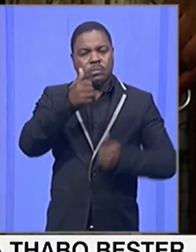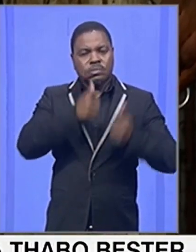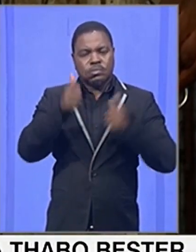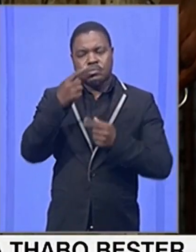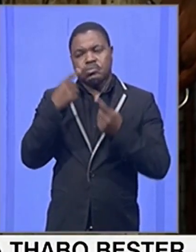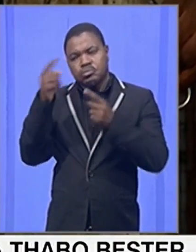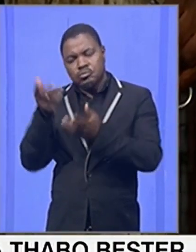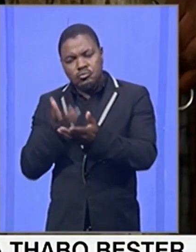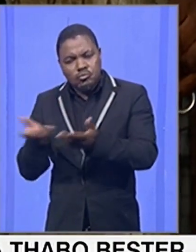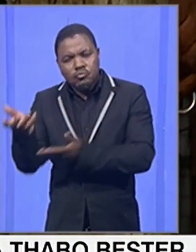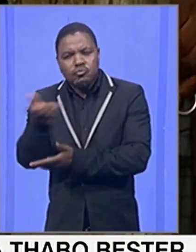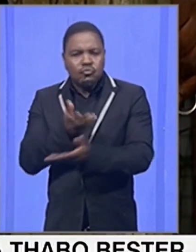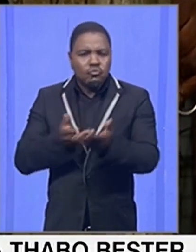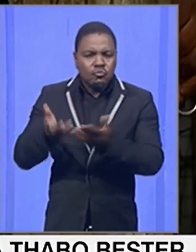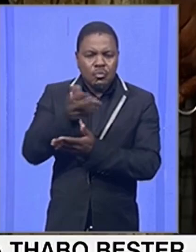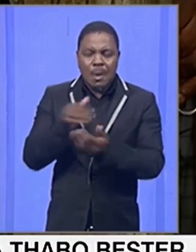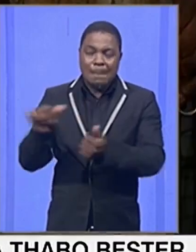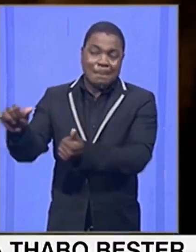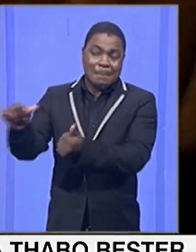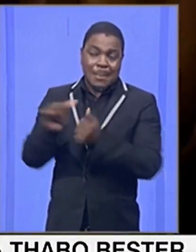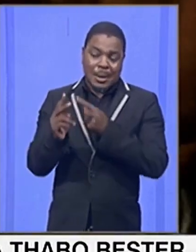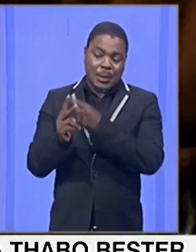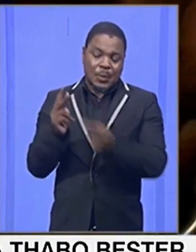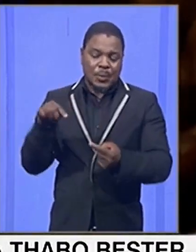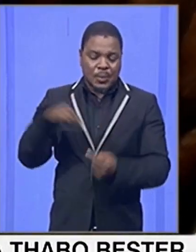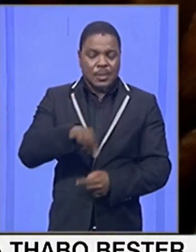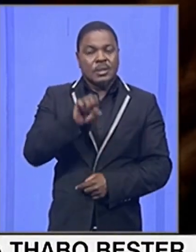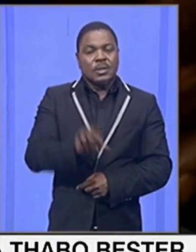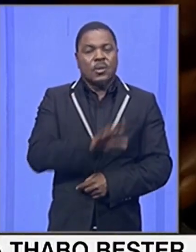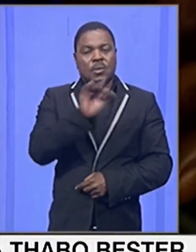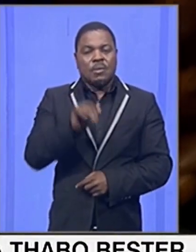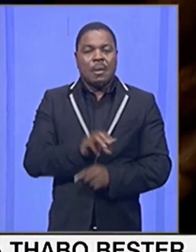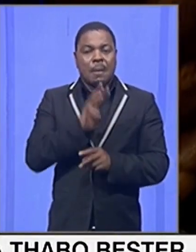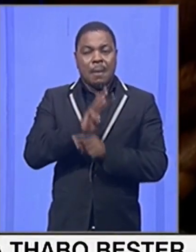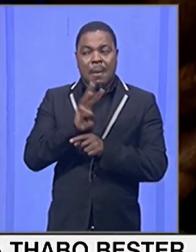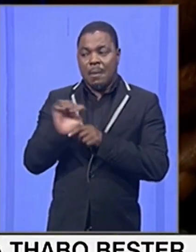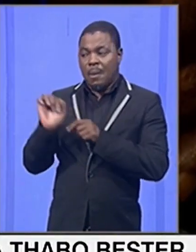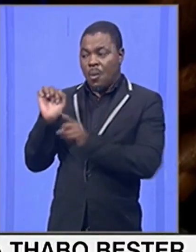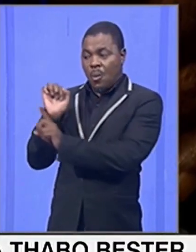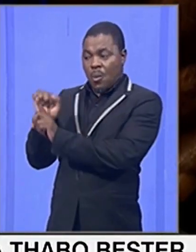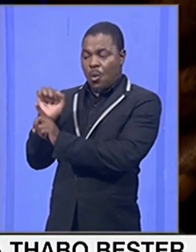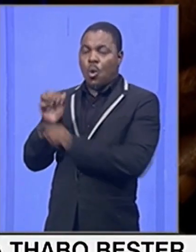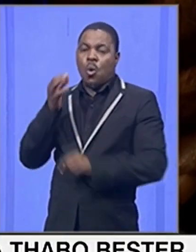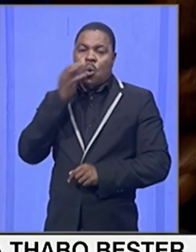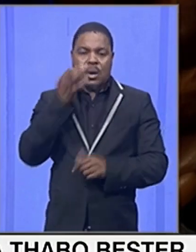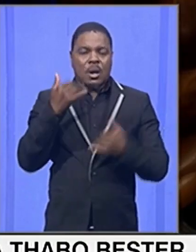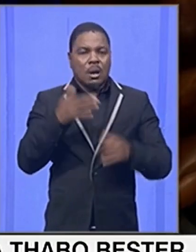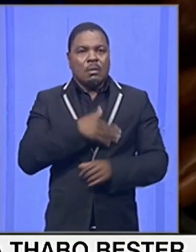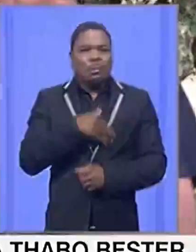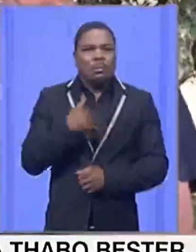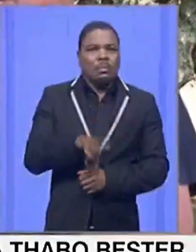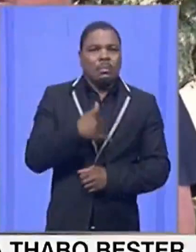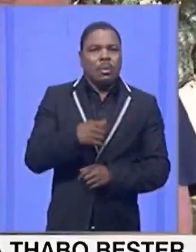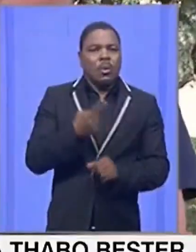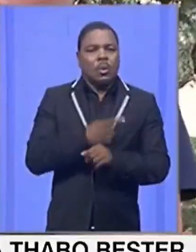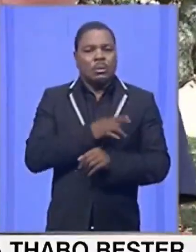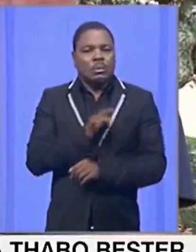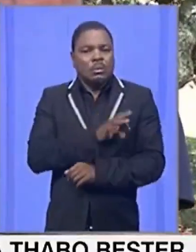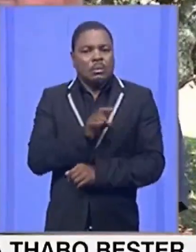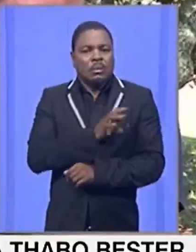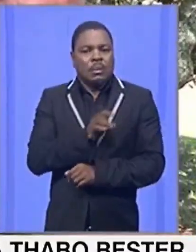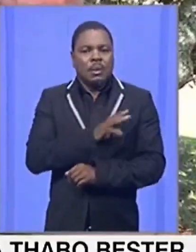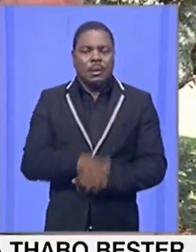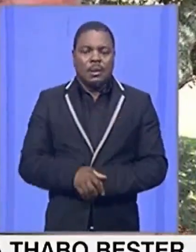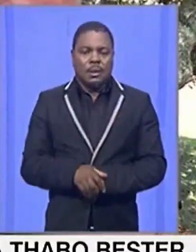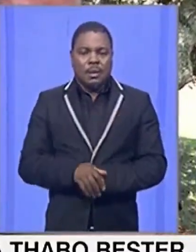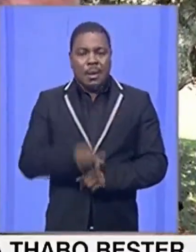thome ka dithulaganyo tša go tliša bobedi bjo ka Afrika Borwa. Mmago Thabo o re ga bjale ba phela ka letswalo la mmutla. Ka go le